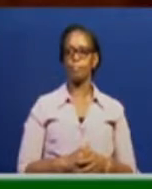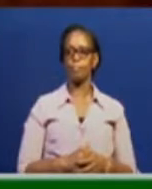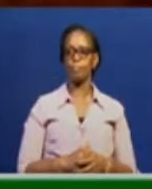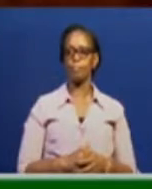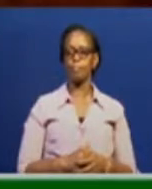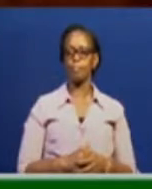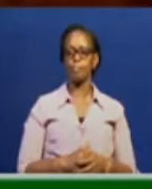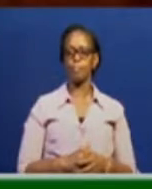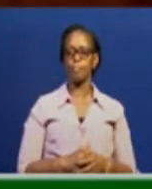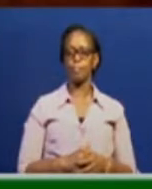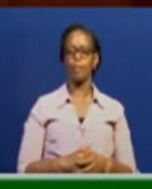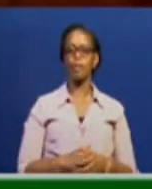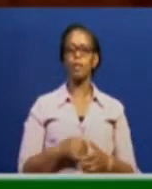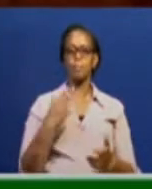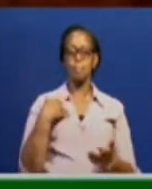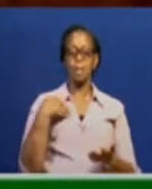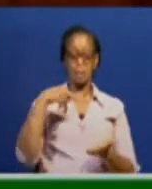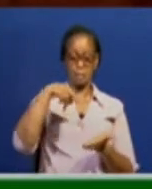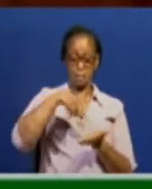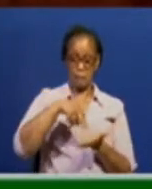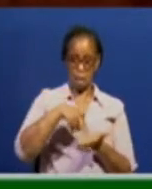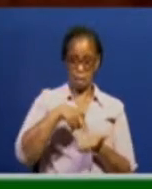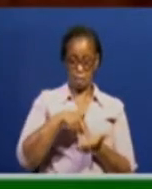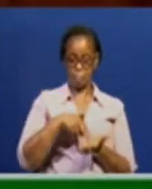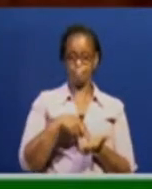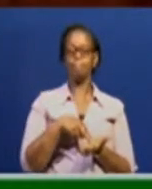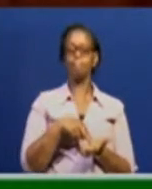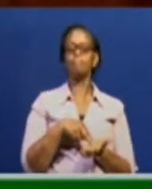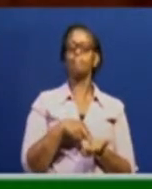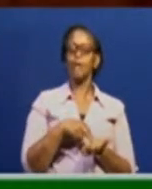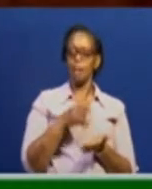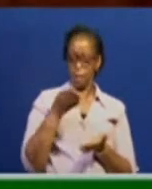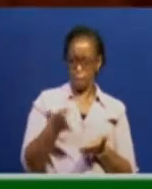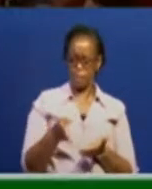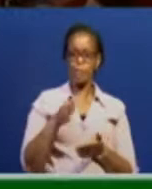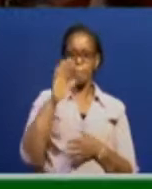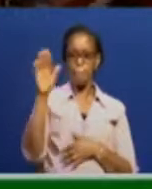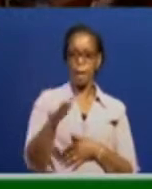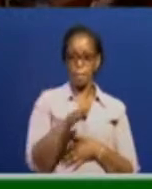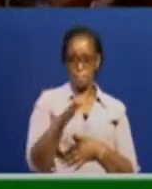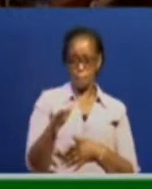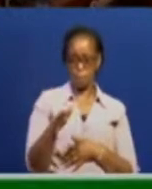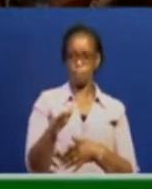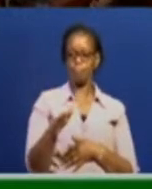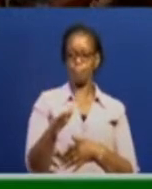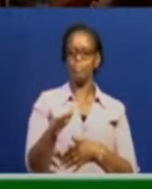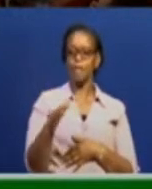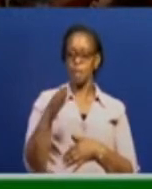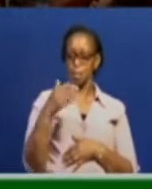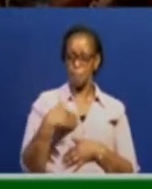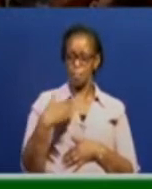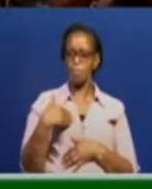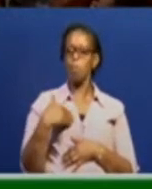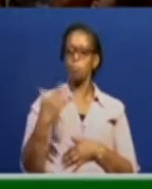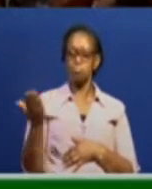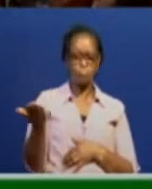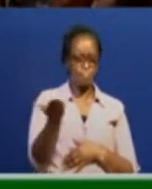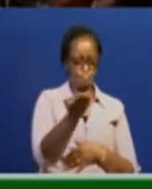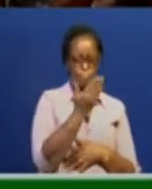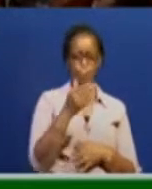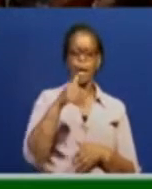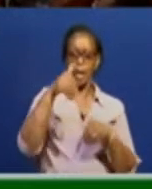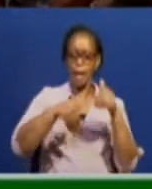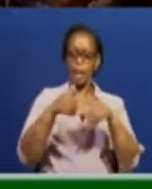Before this distinguished assembly of the democratically elected representatives of the people of Kenya